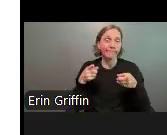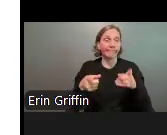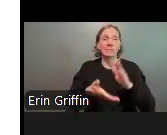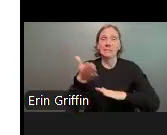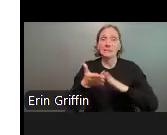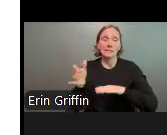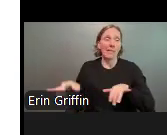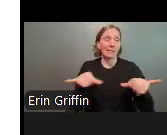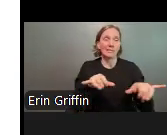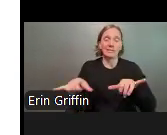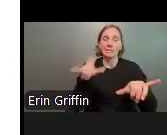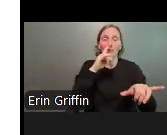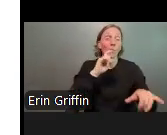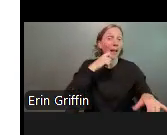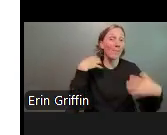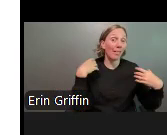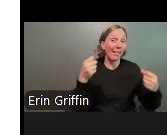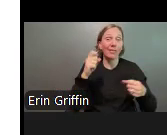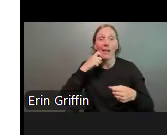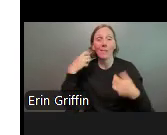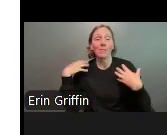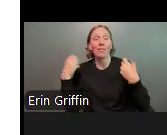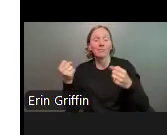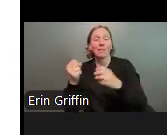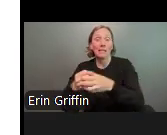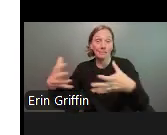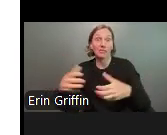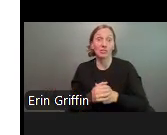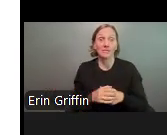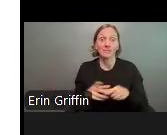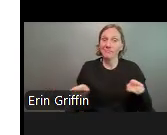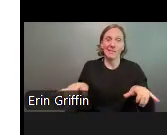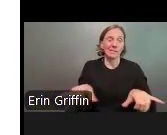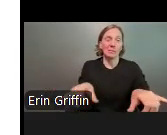for Apple Health individuals today. Next slide.